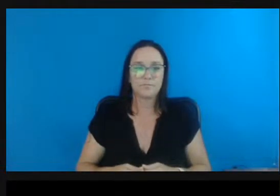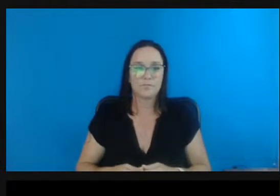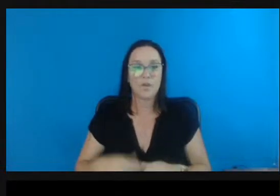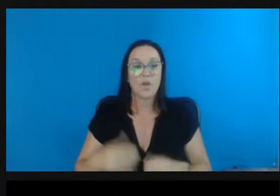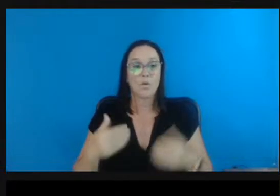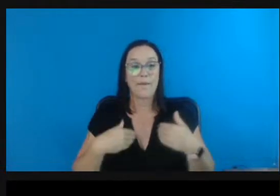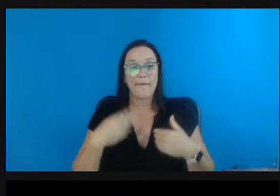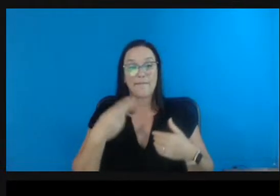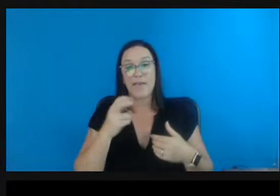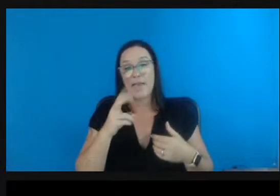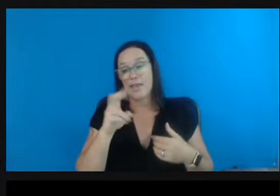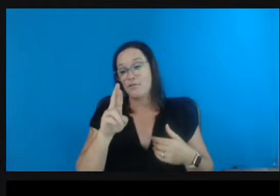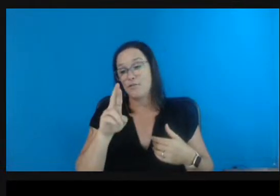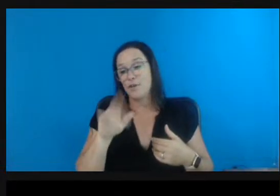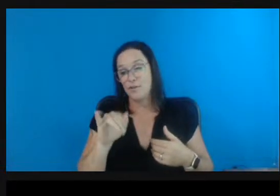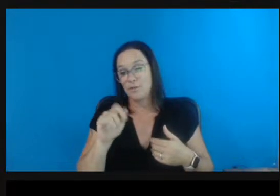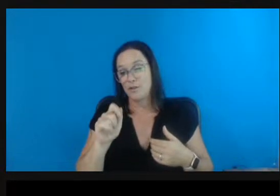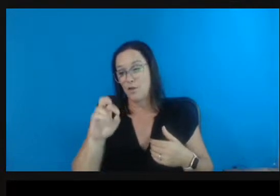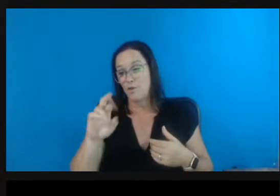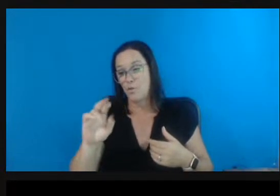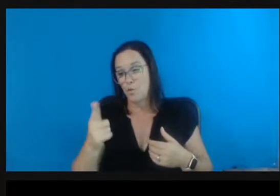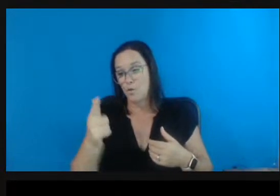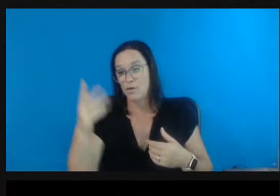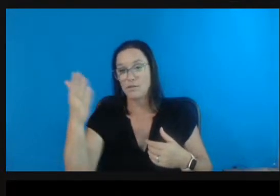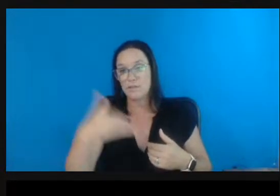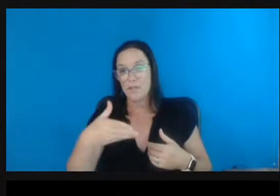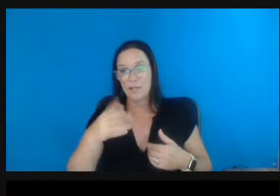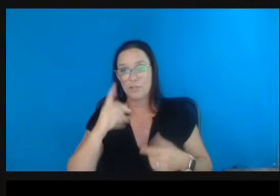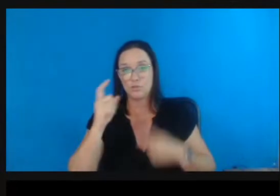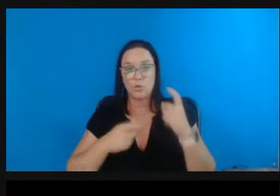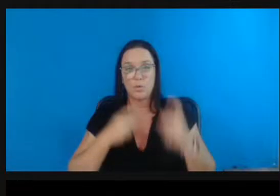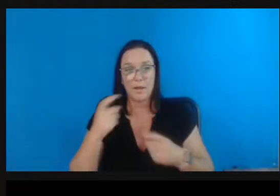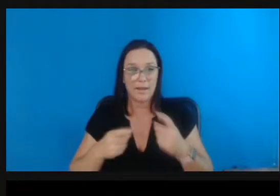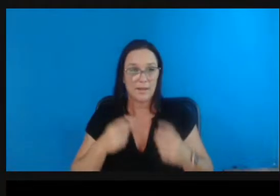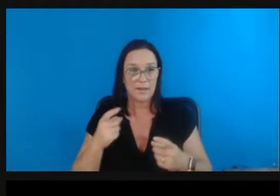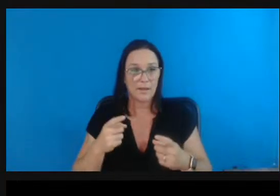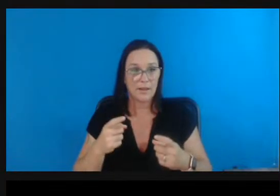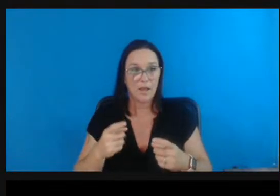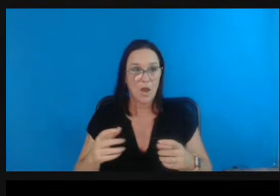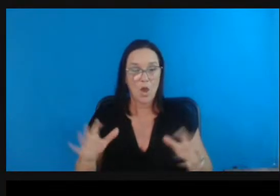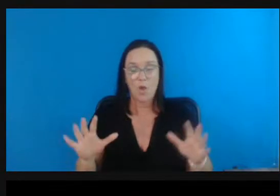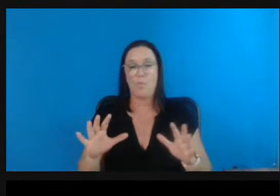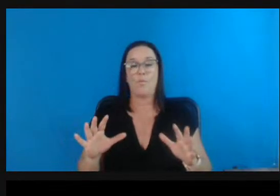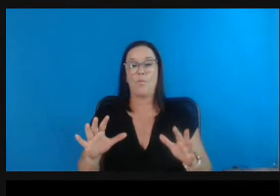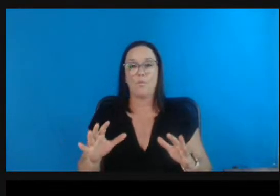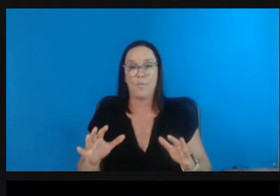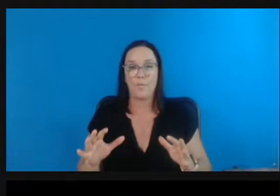hveri.org/donate. Also over there, we had a